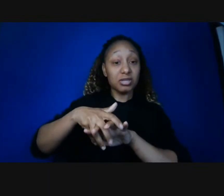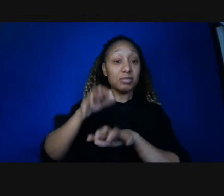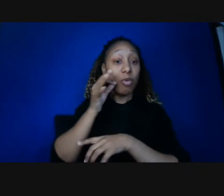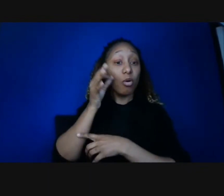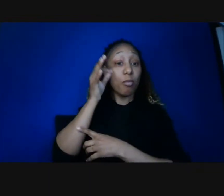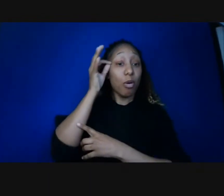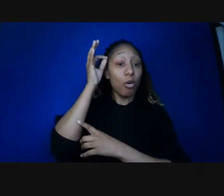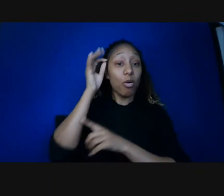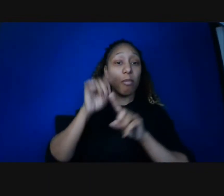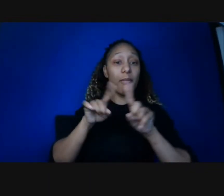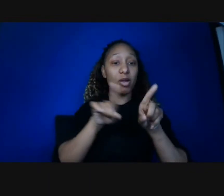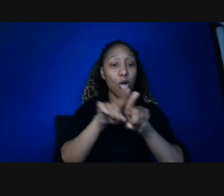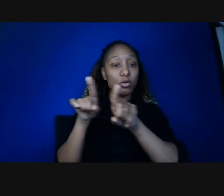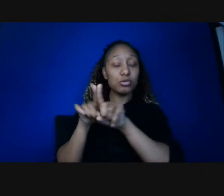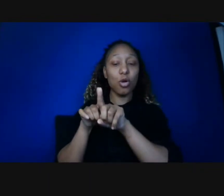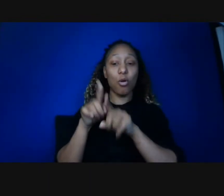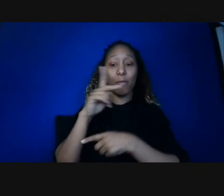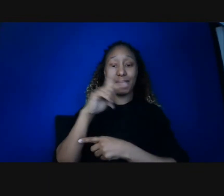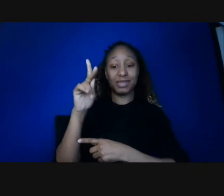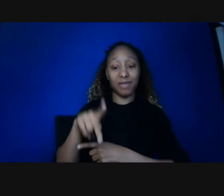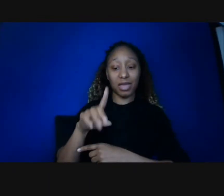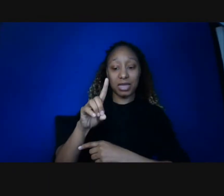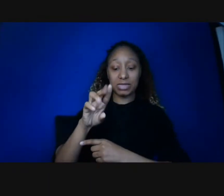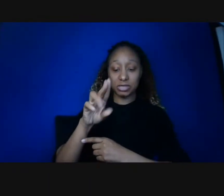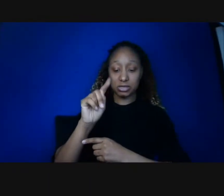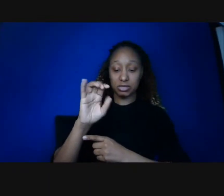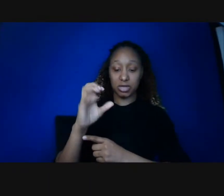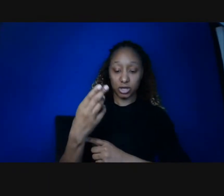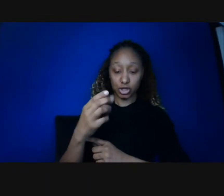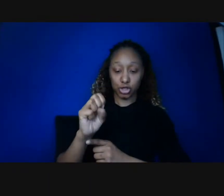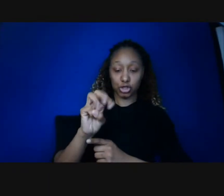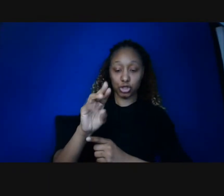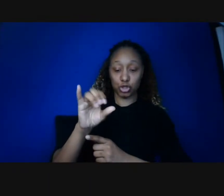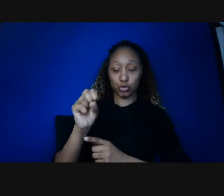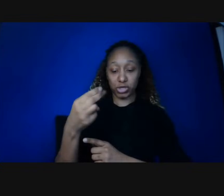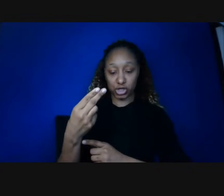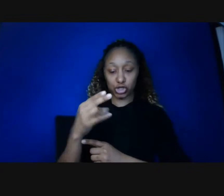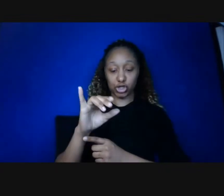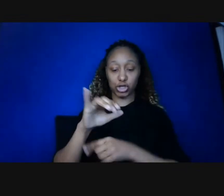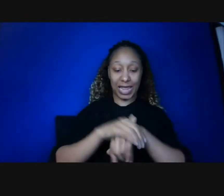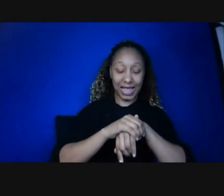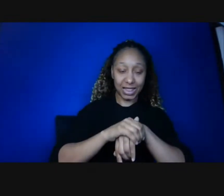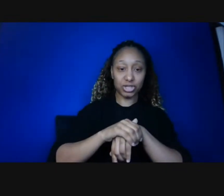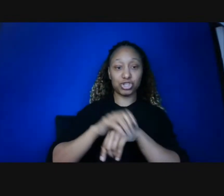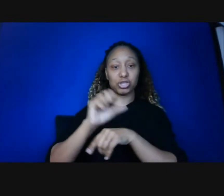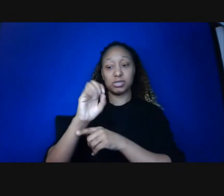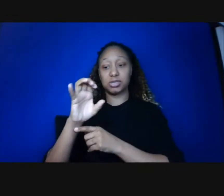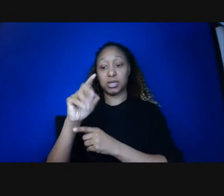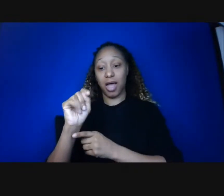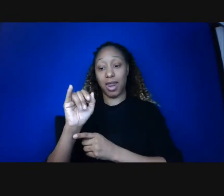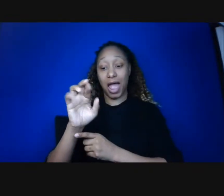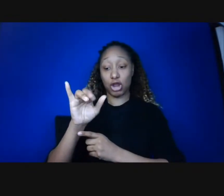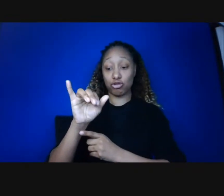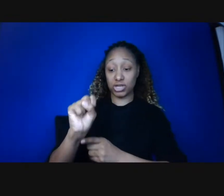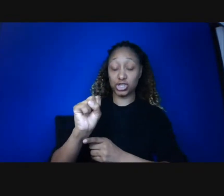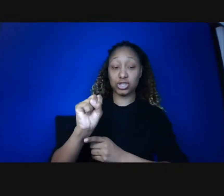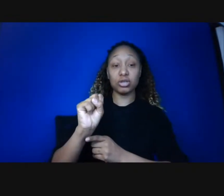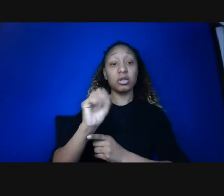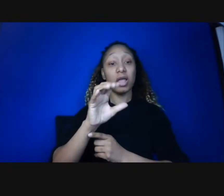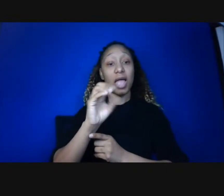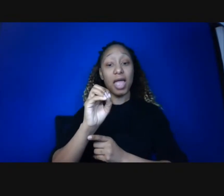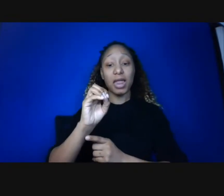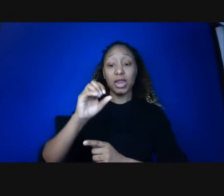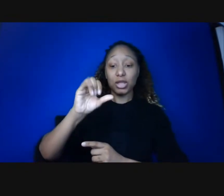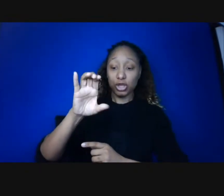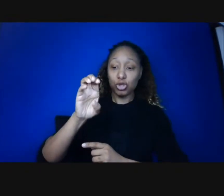also Pennsylvania Dutch, Welsh, Swiss, English, Scots-Irish, Boyko-Ukraine,